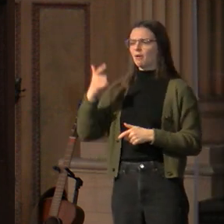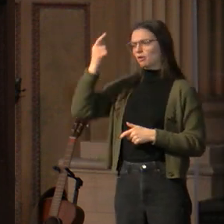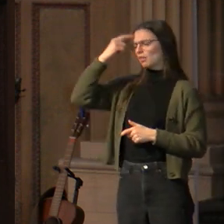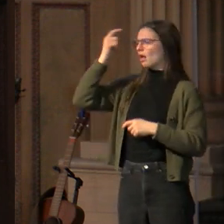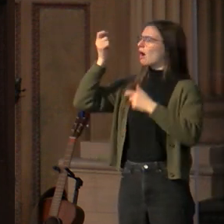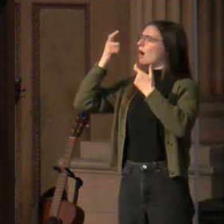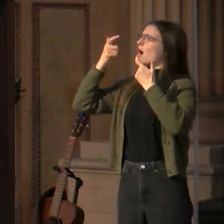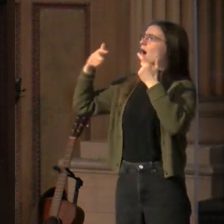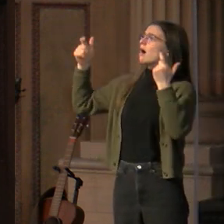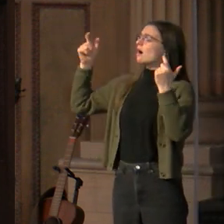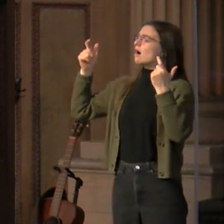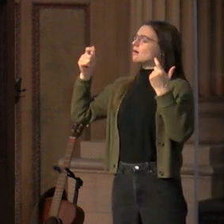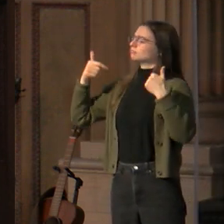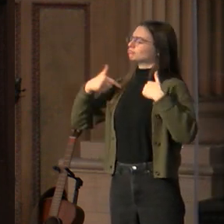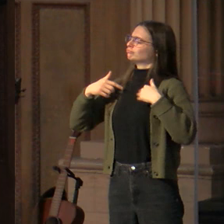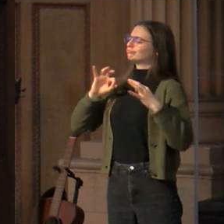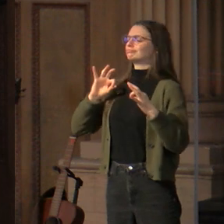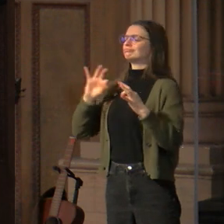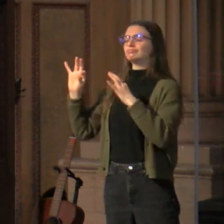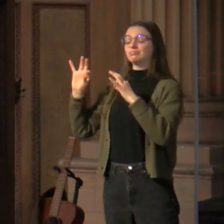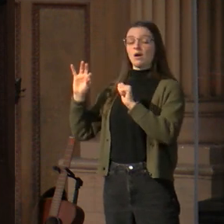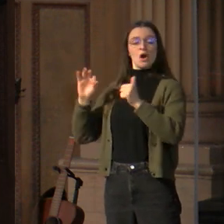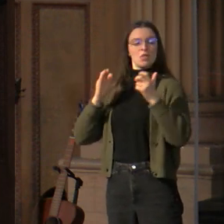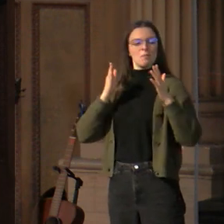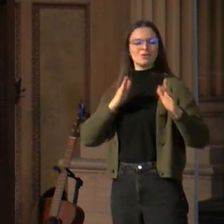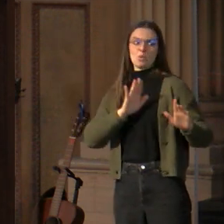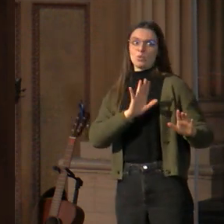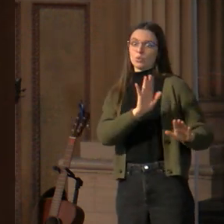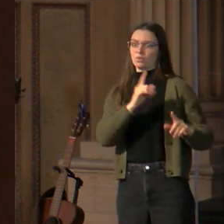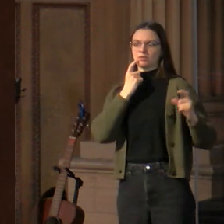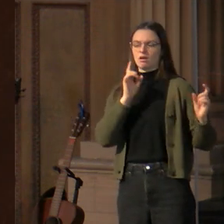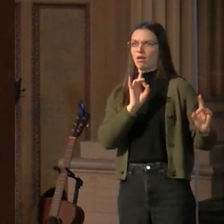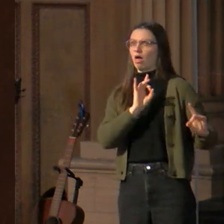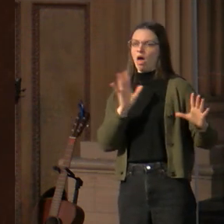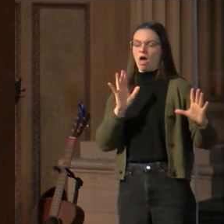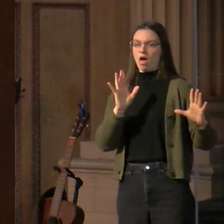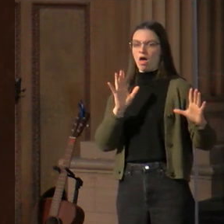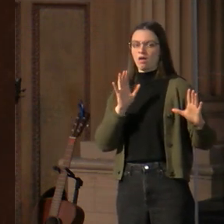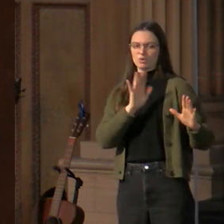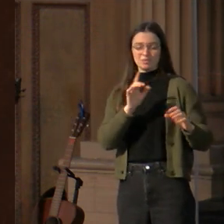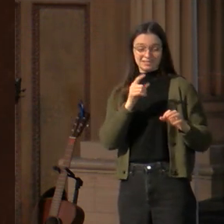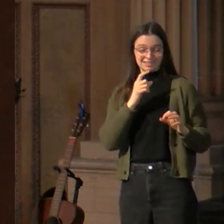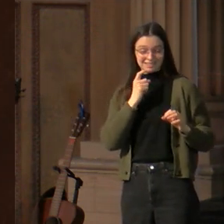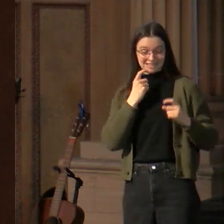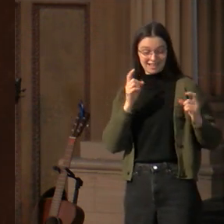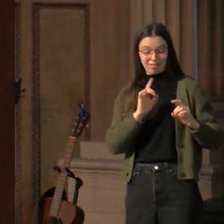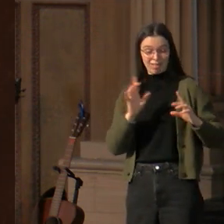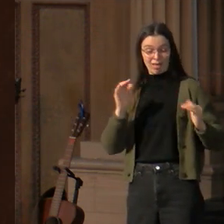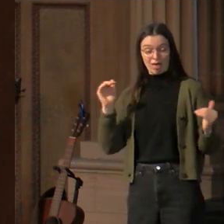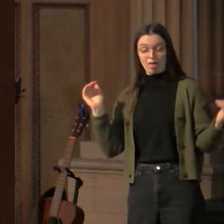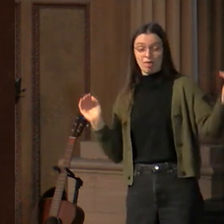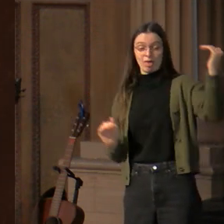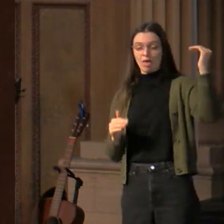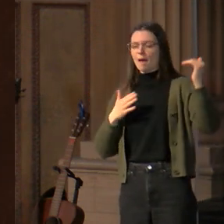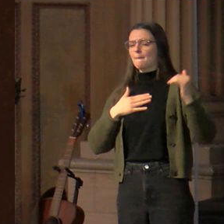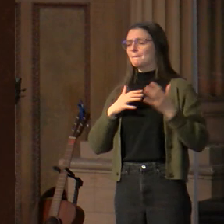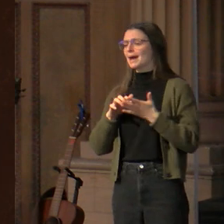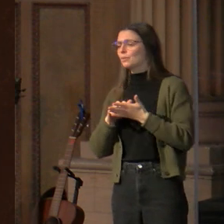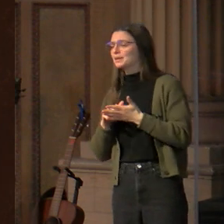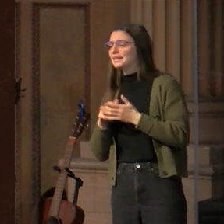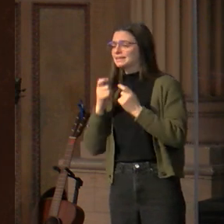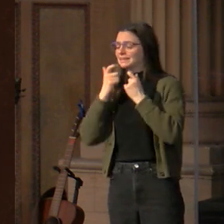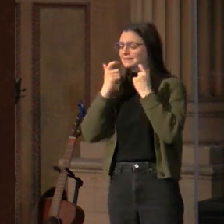exaggerate the sins and the weaknesses of others. We minimize our own sins and weaknesses, and we exaggerate theirs.